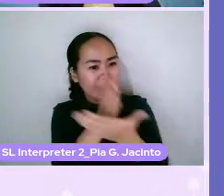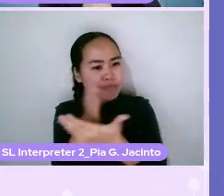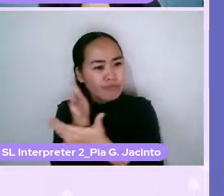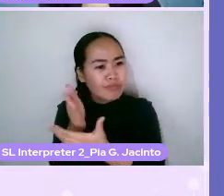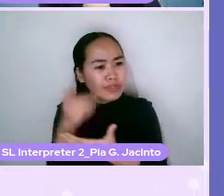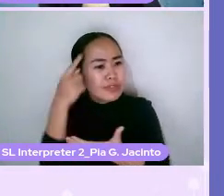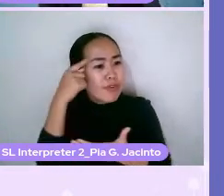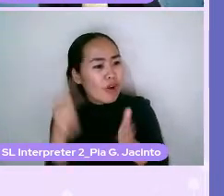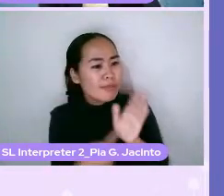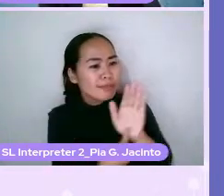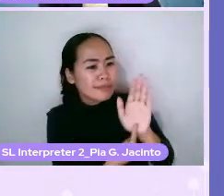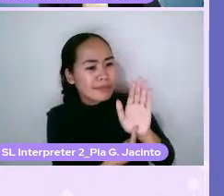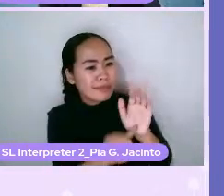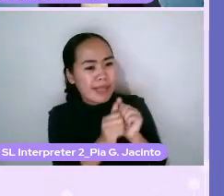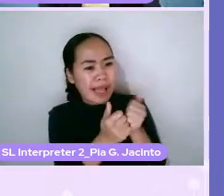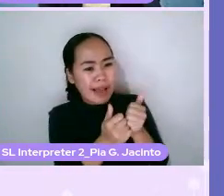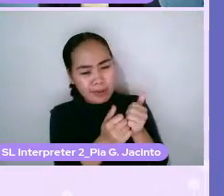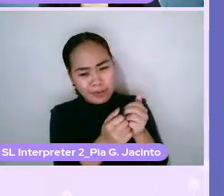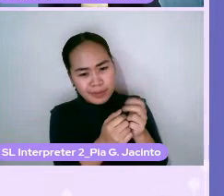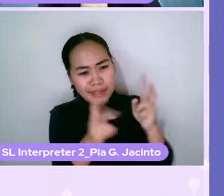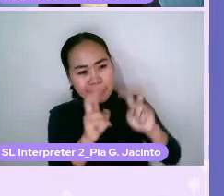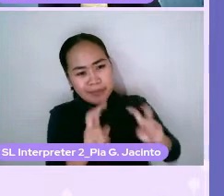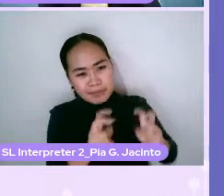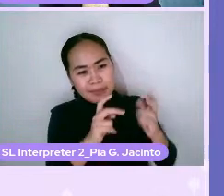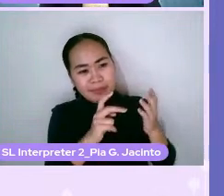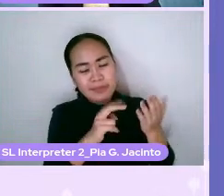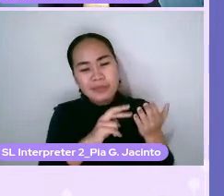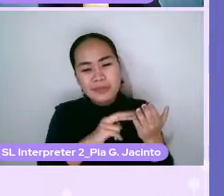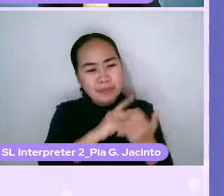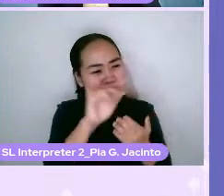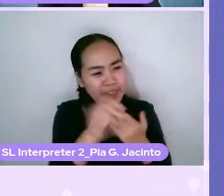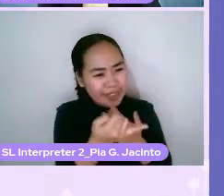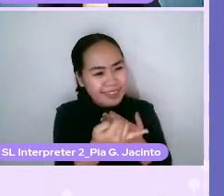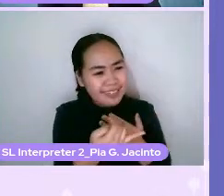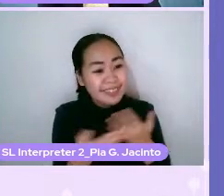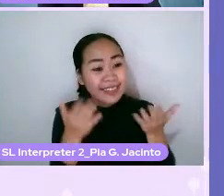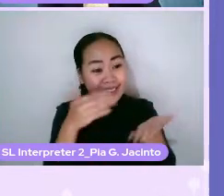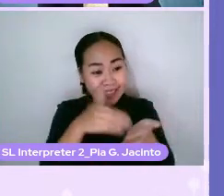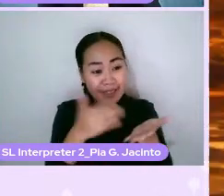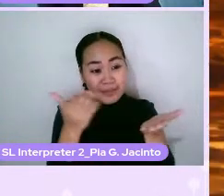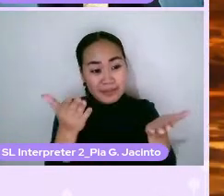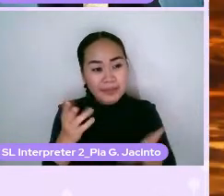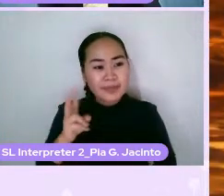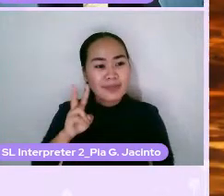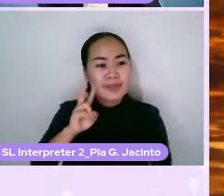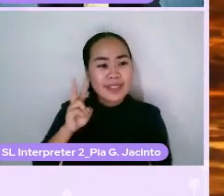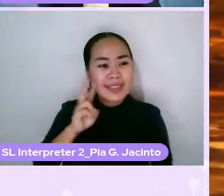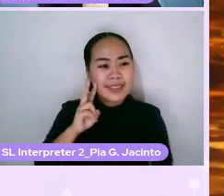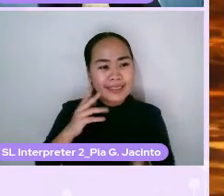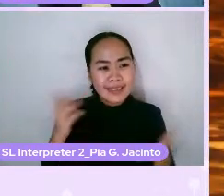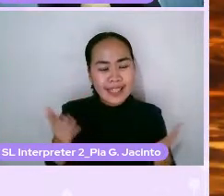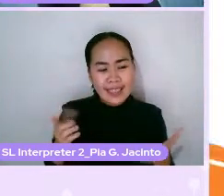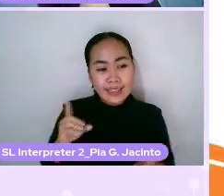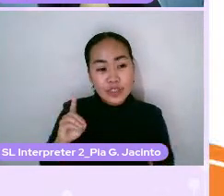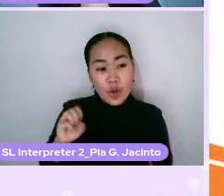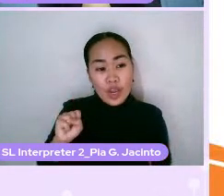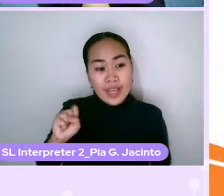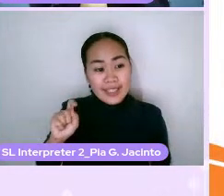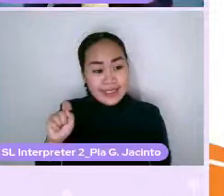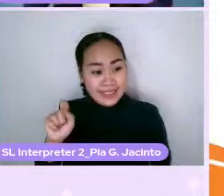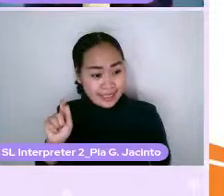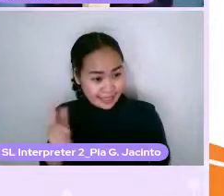Again, I am Vanessa Oceana, a science research specialist at the Department of Science and Technology.